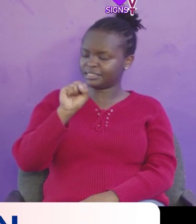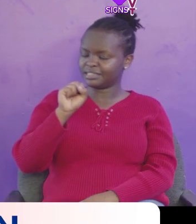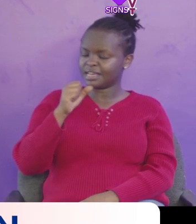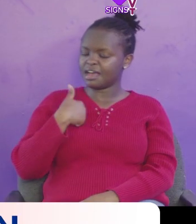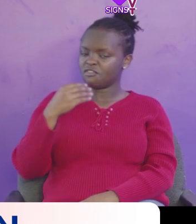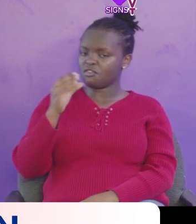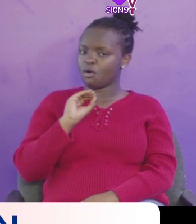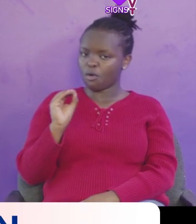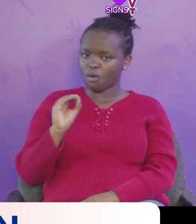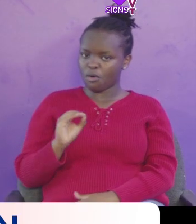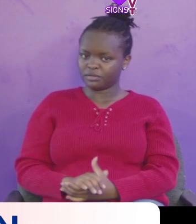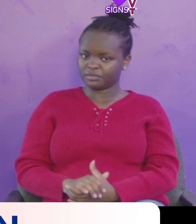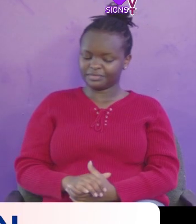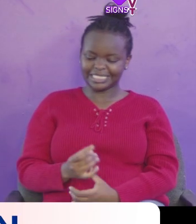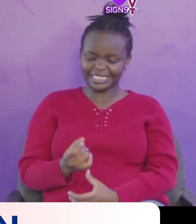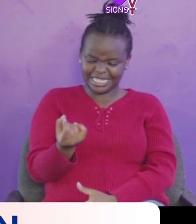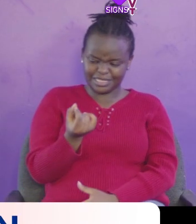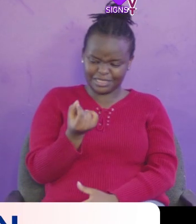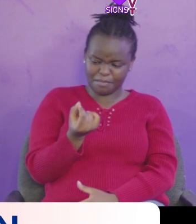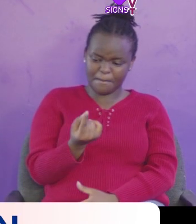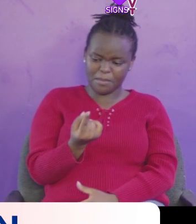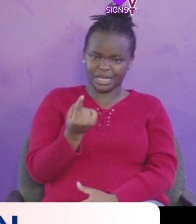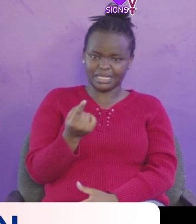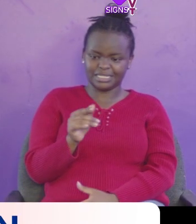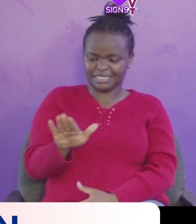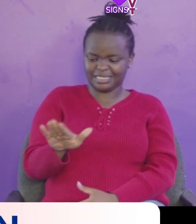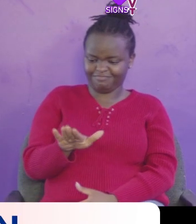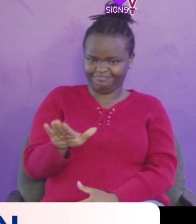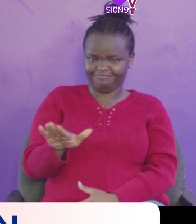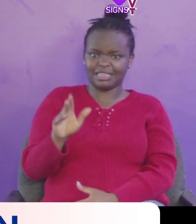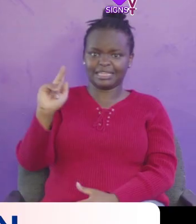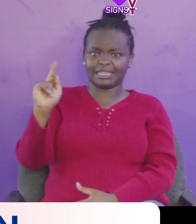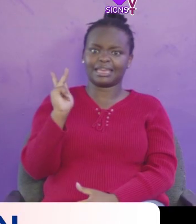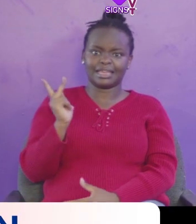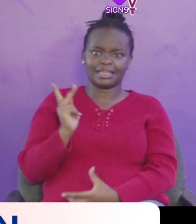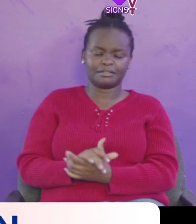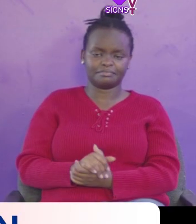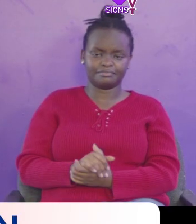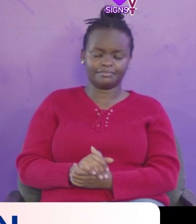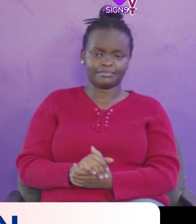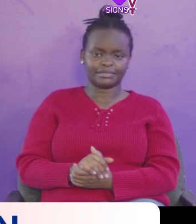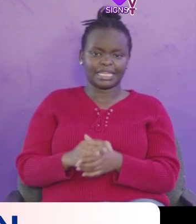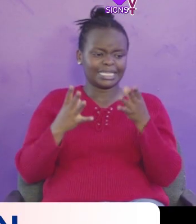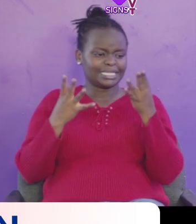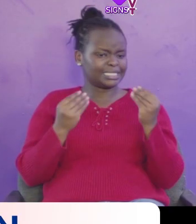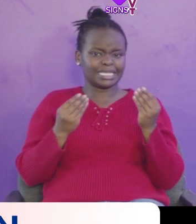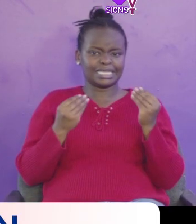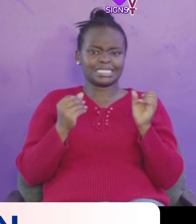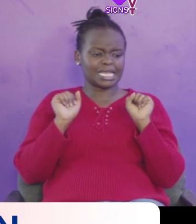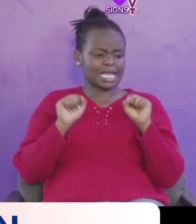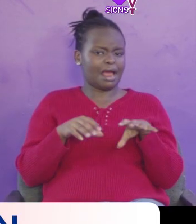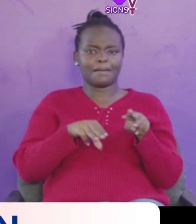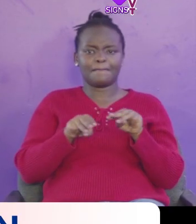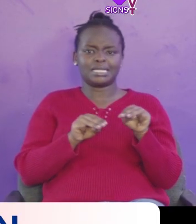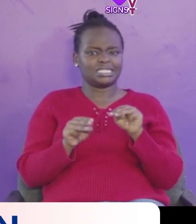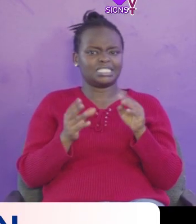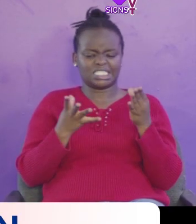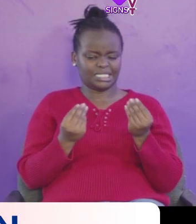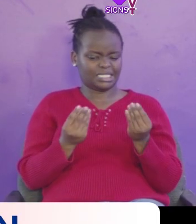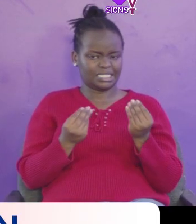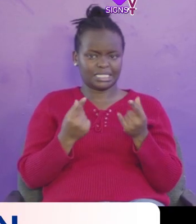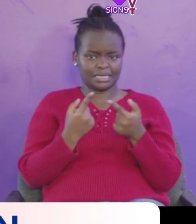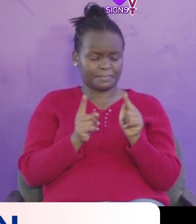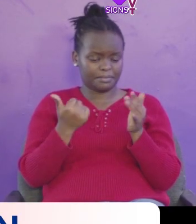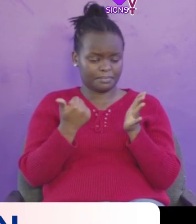yes. Yeah? It is the smallest constituency in Kenya. Smallest constituency in Kenya, yes. So it's easily manageable. Yeah. But